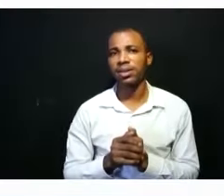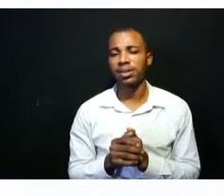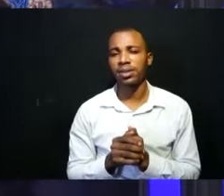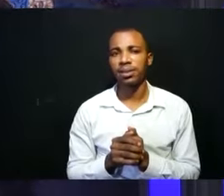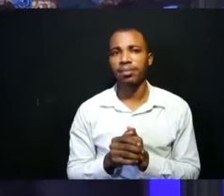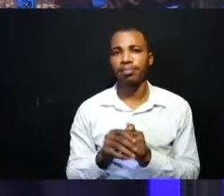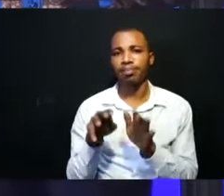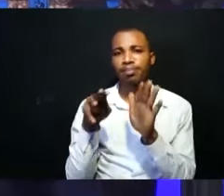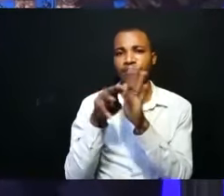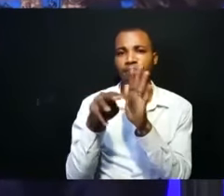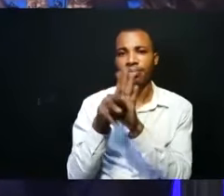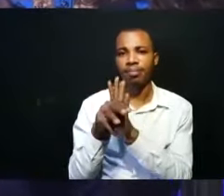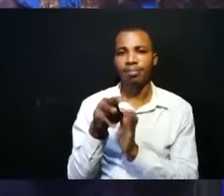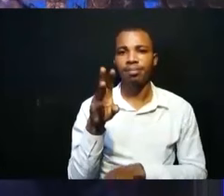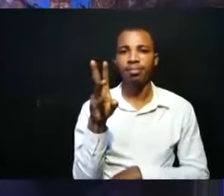Matthew 6,